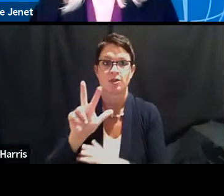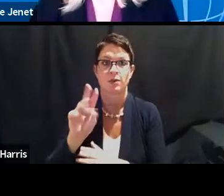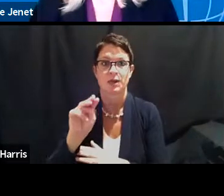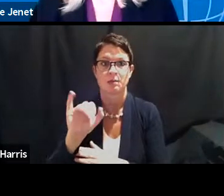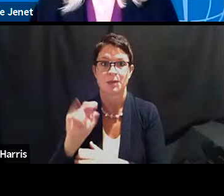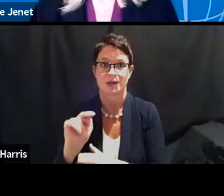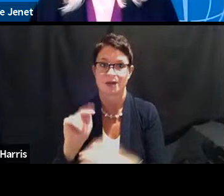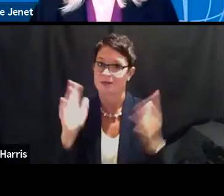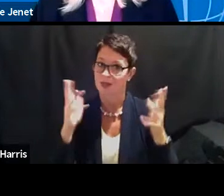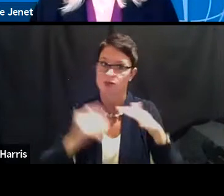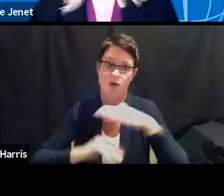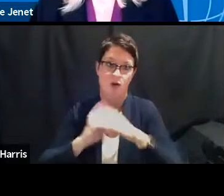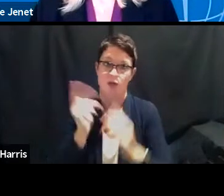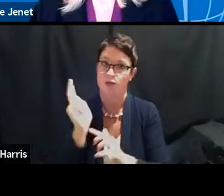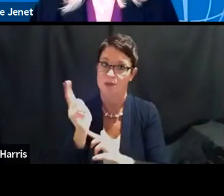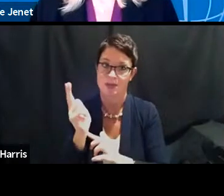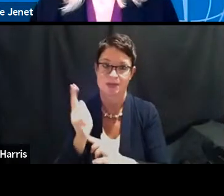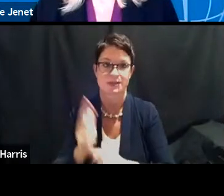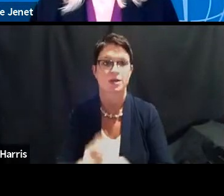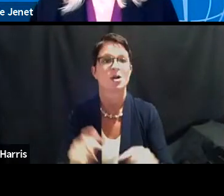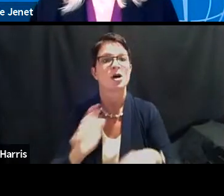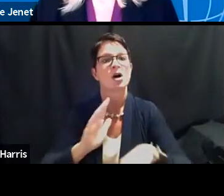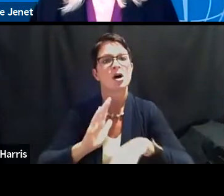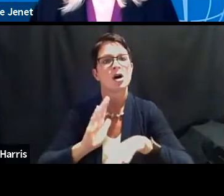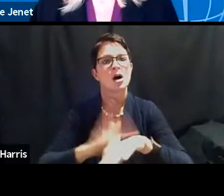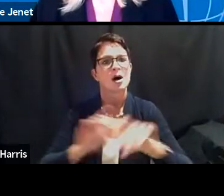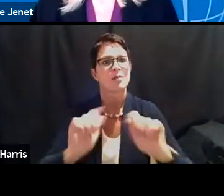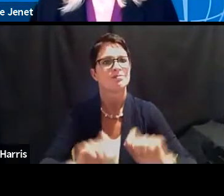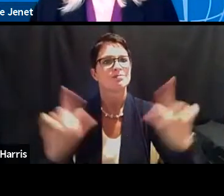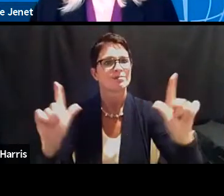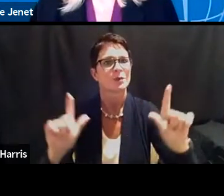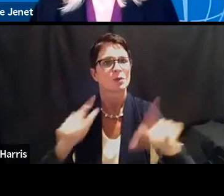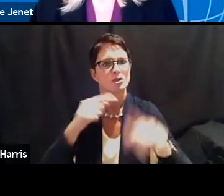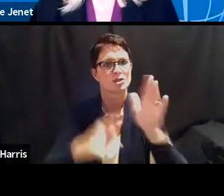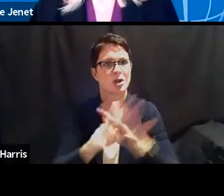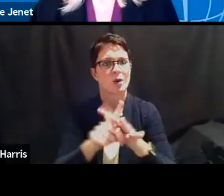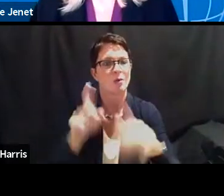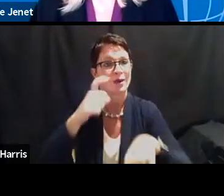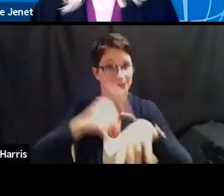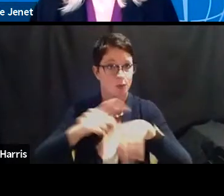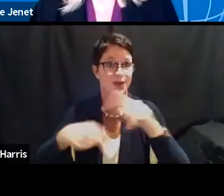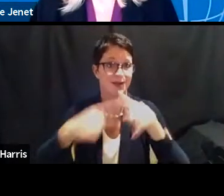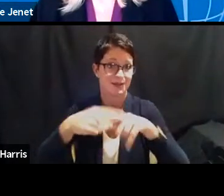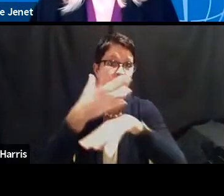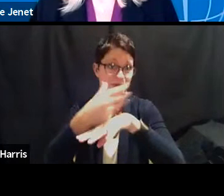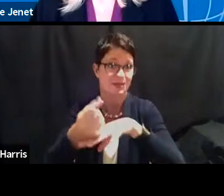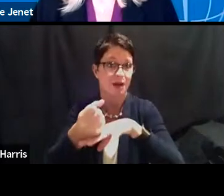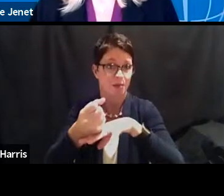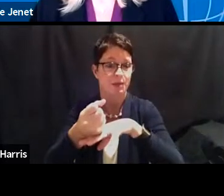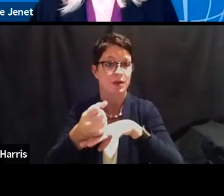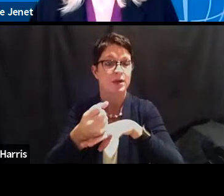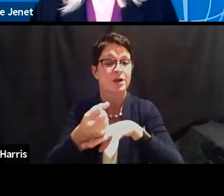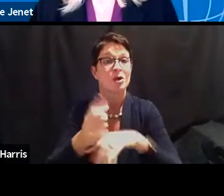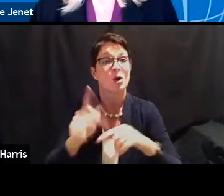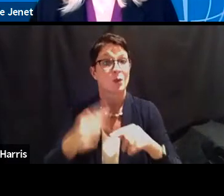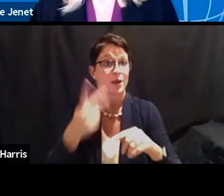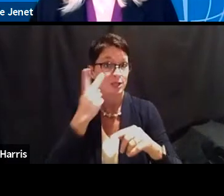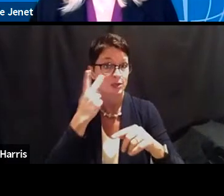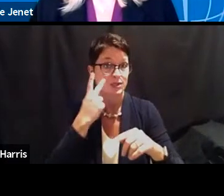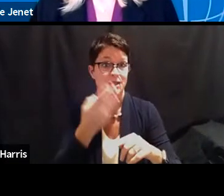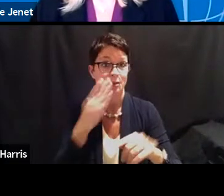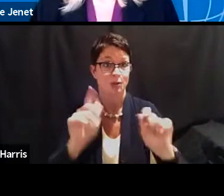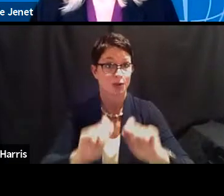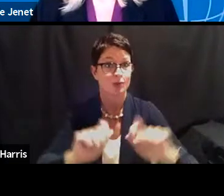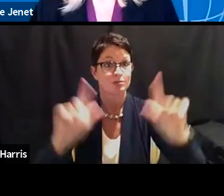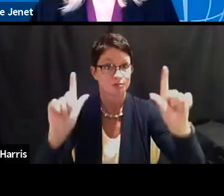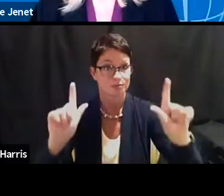3 minutes. A notification will appear on the screen when 3 minutes is up as an